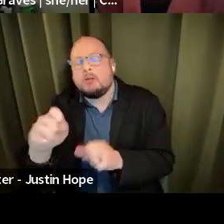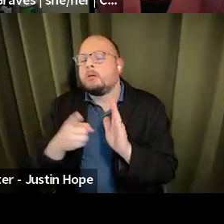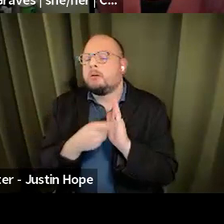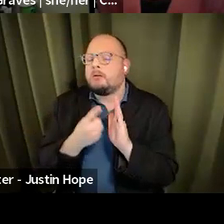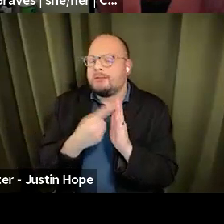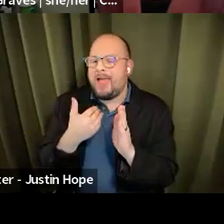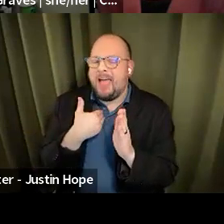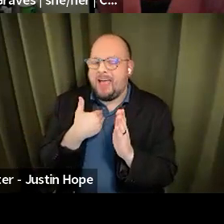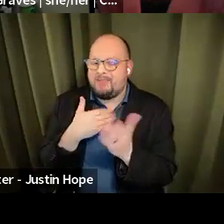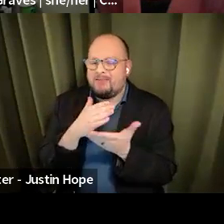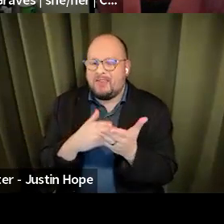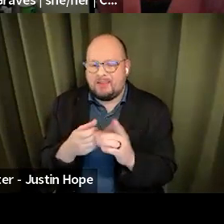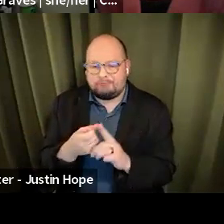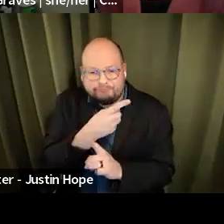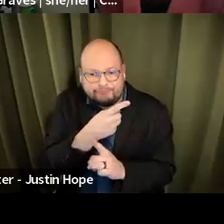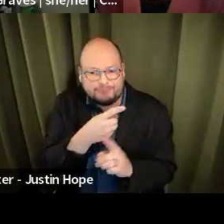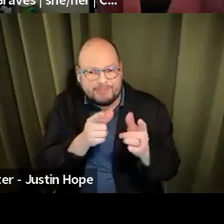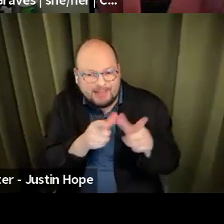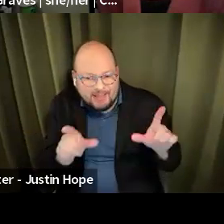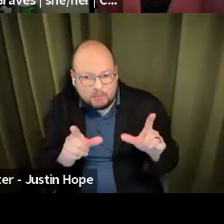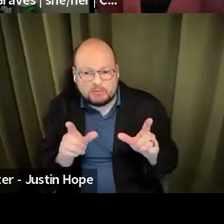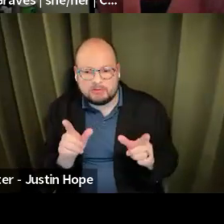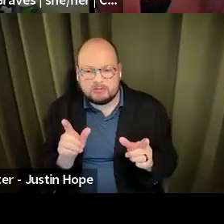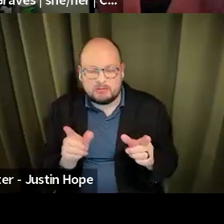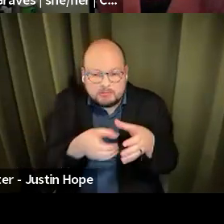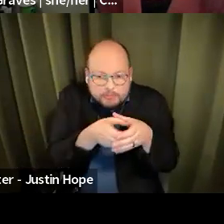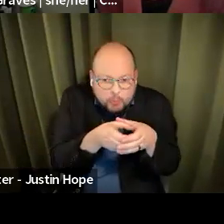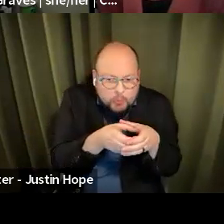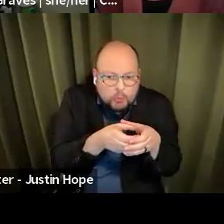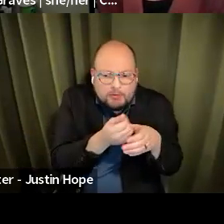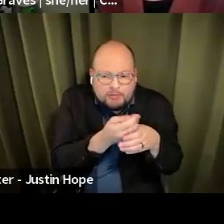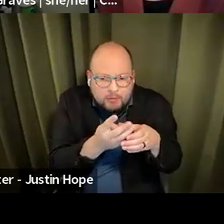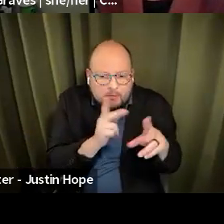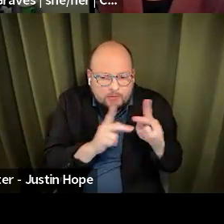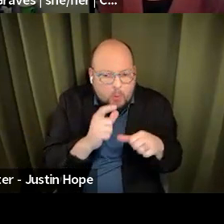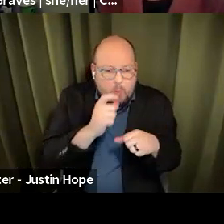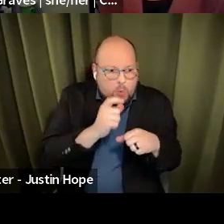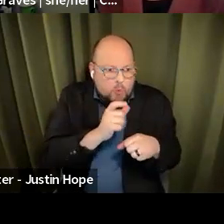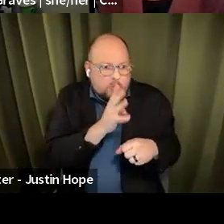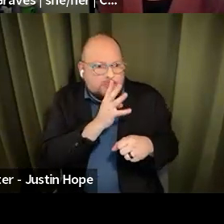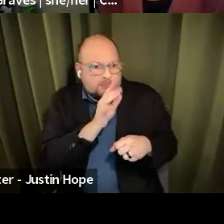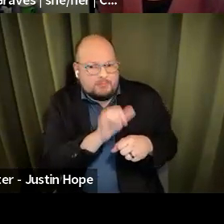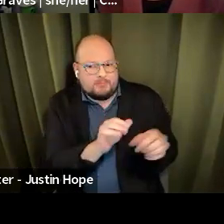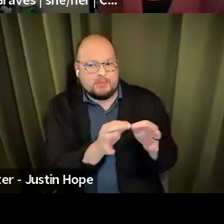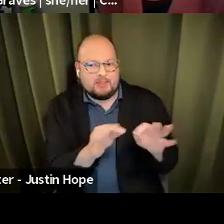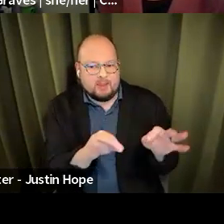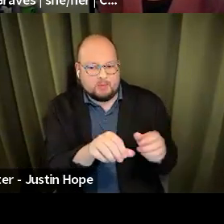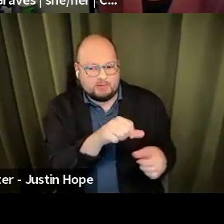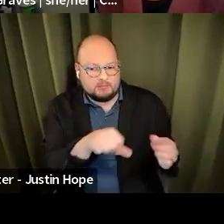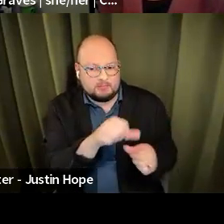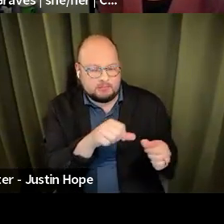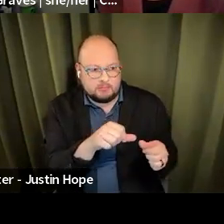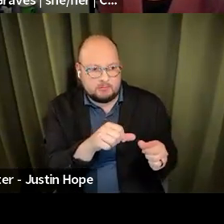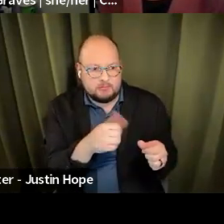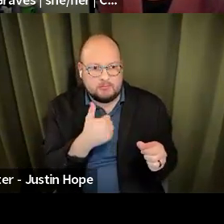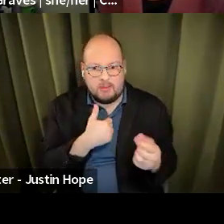languages and the small groups that speak certain languages. And you do have to think about, one person knowing the